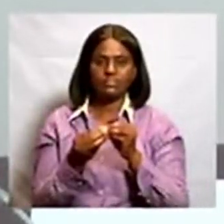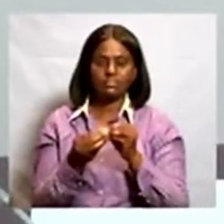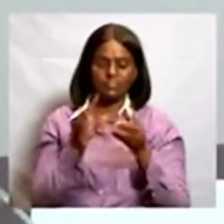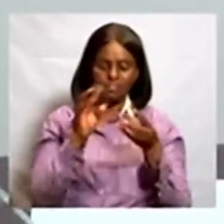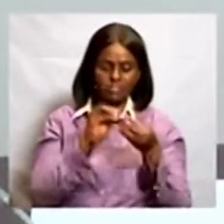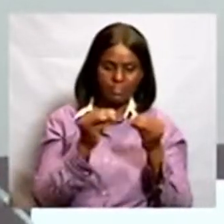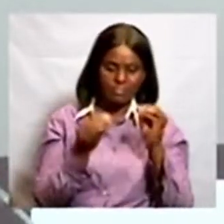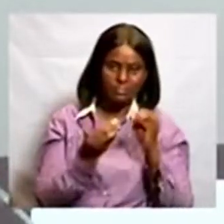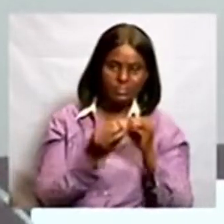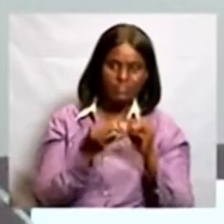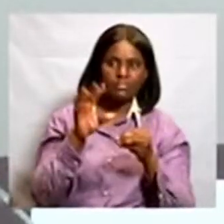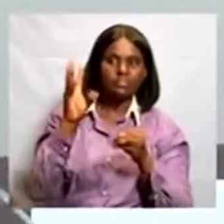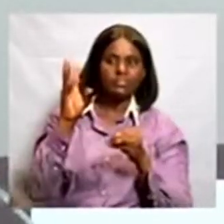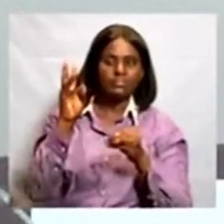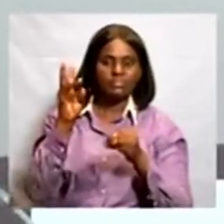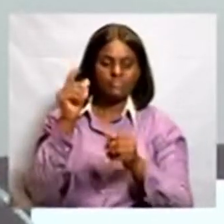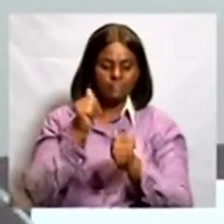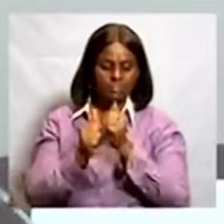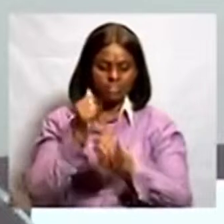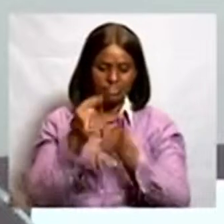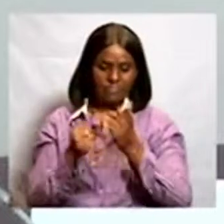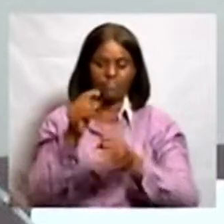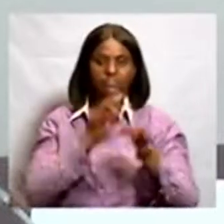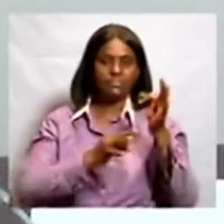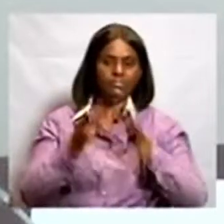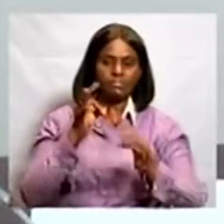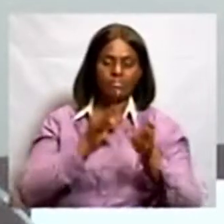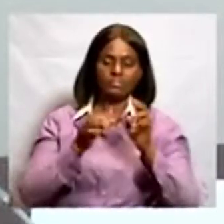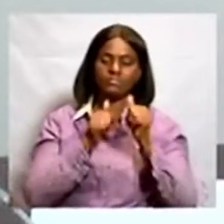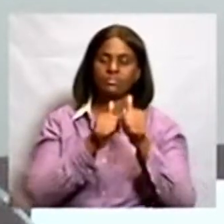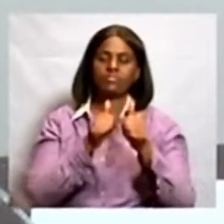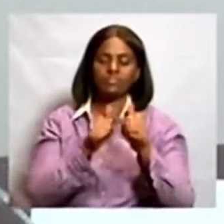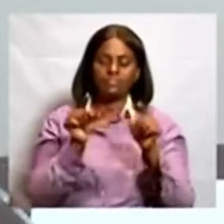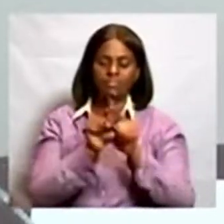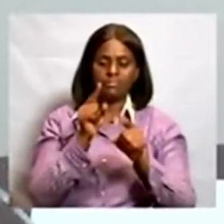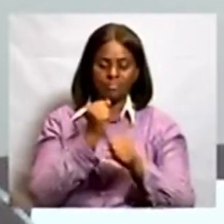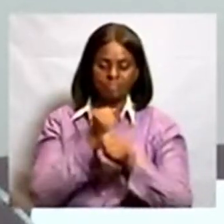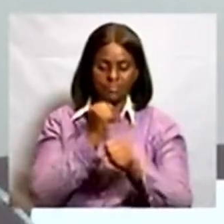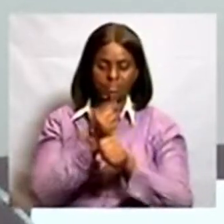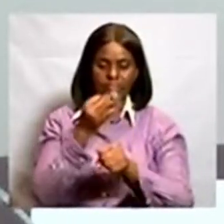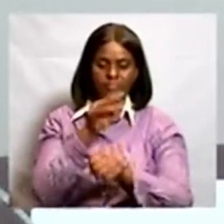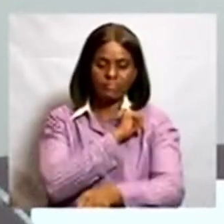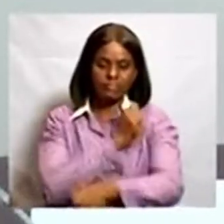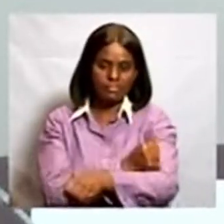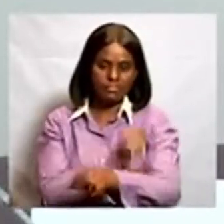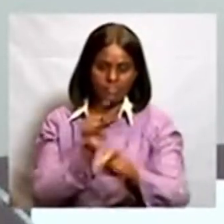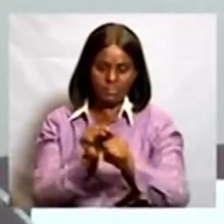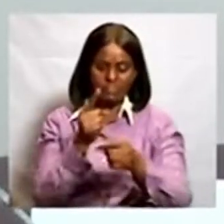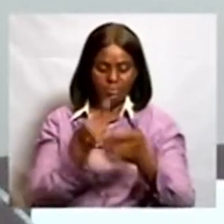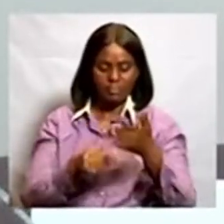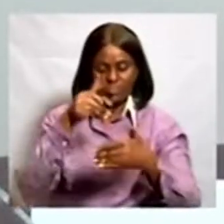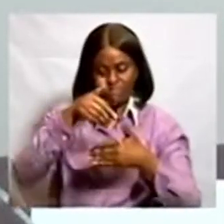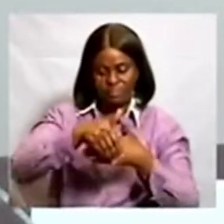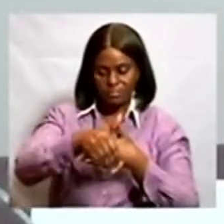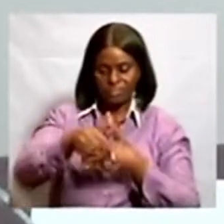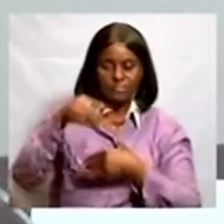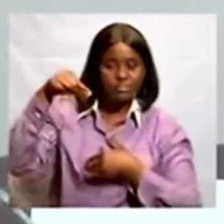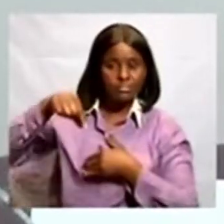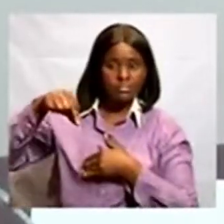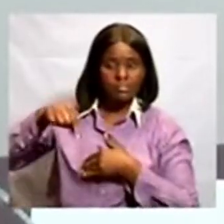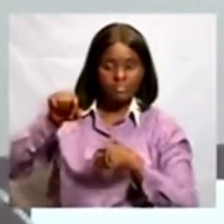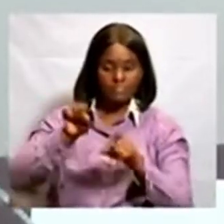paragraph 6, which states as follows: the functions of the authority are to register a